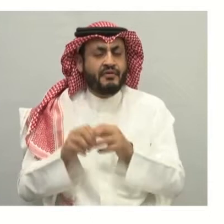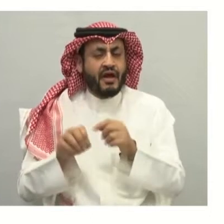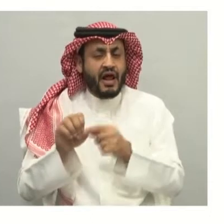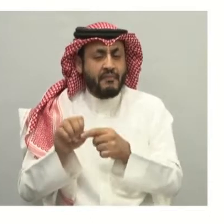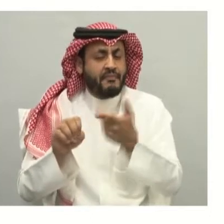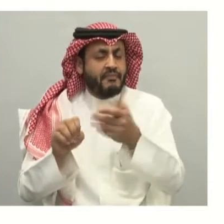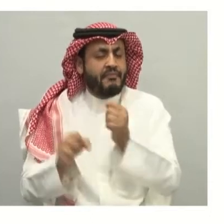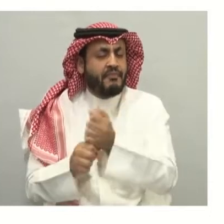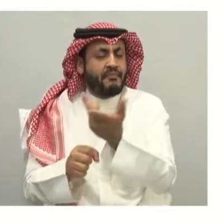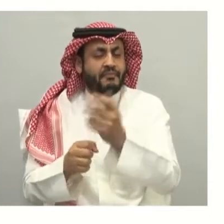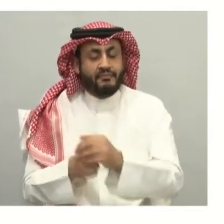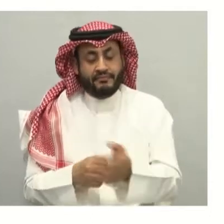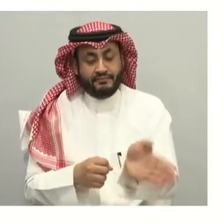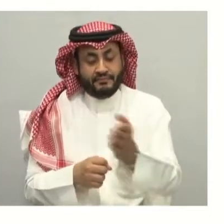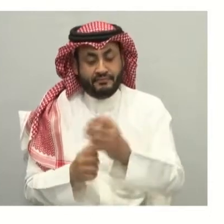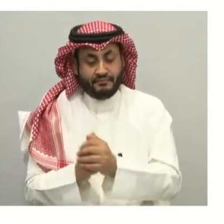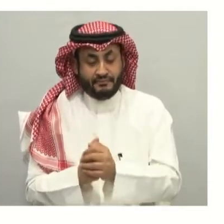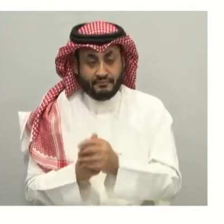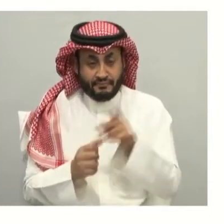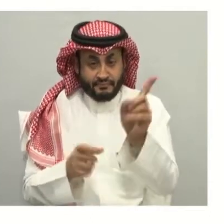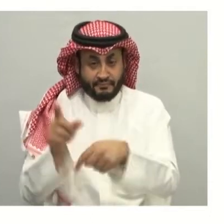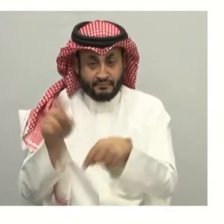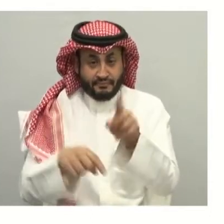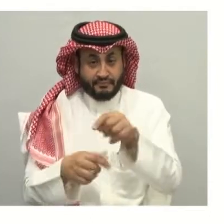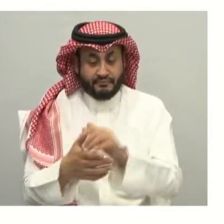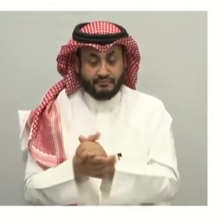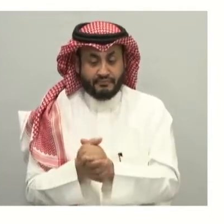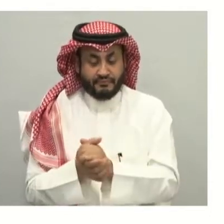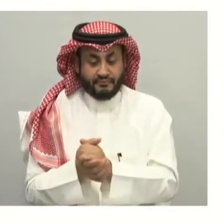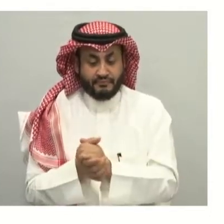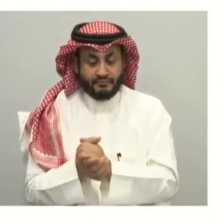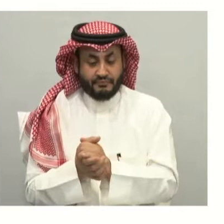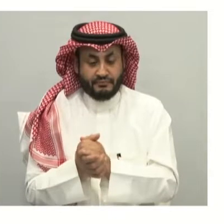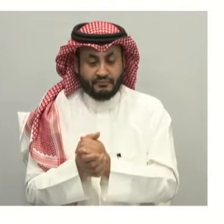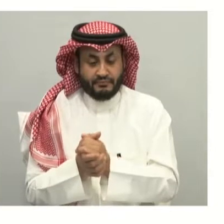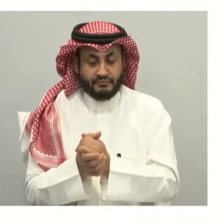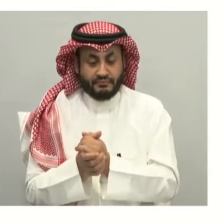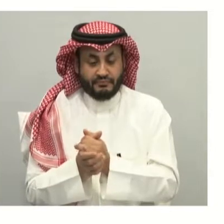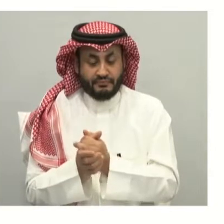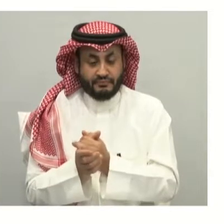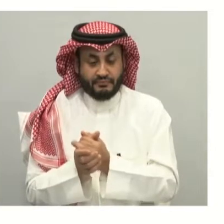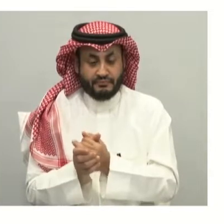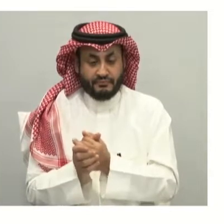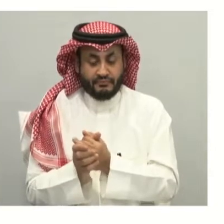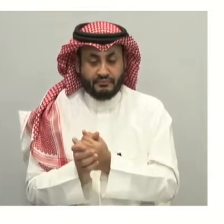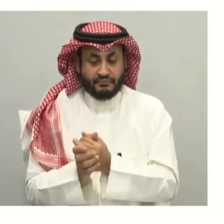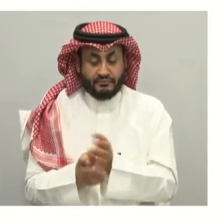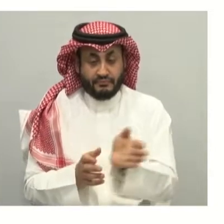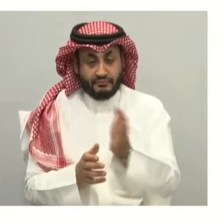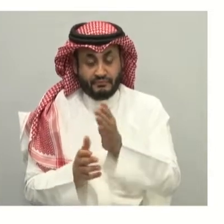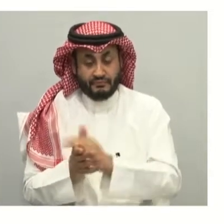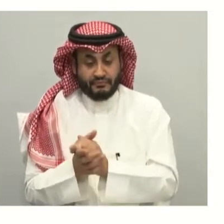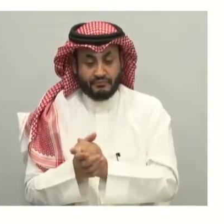do? We will match words to photos and we will read simple sentences. Now please